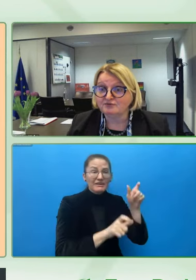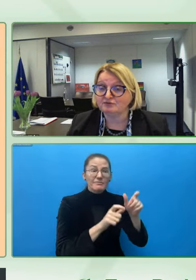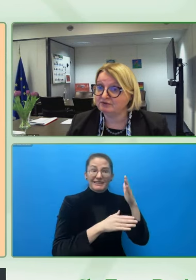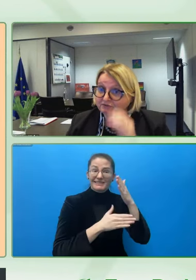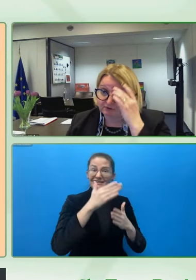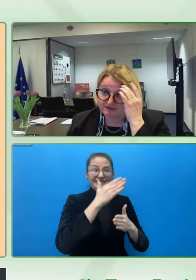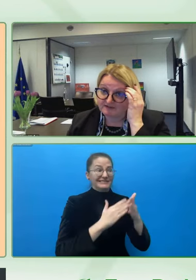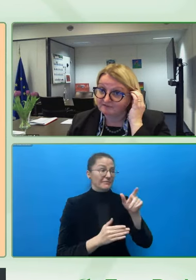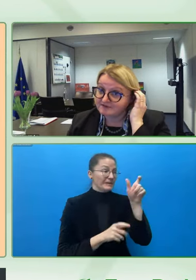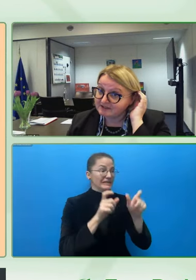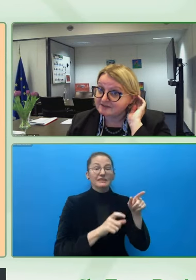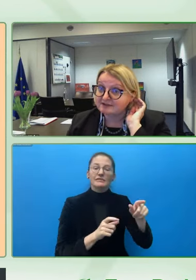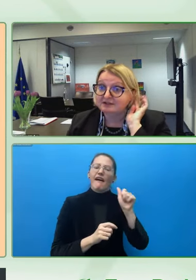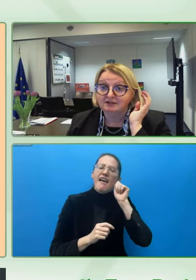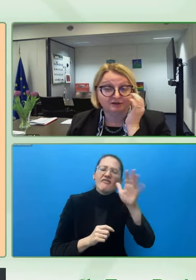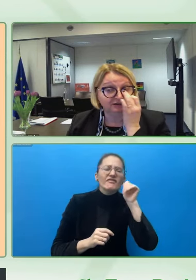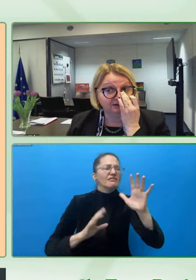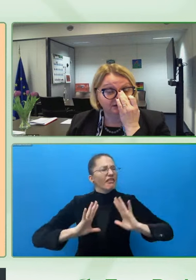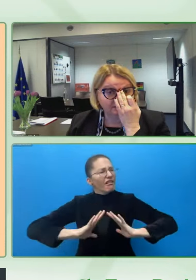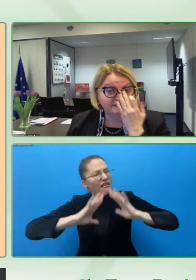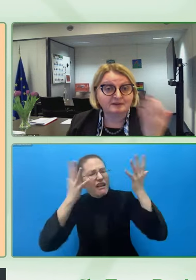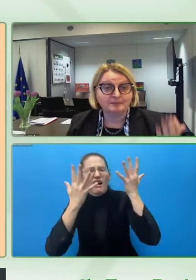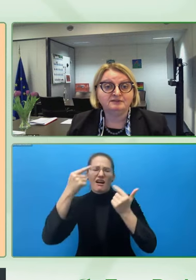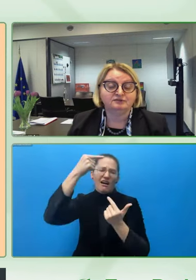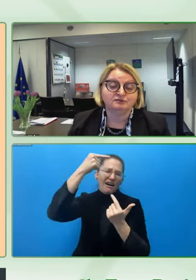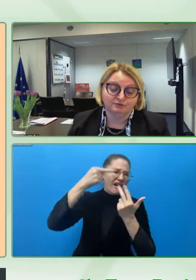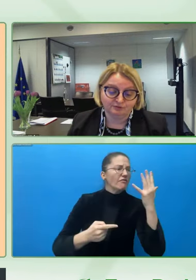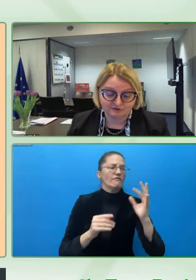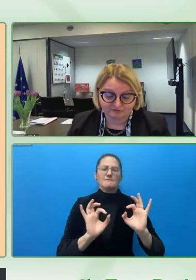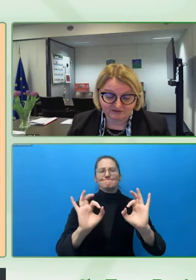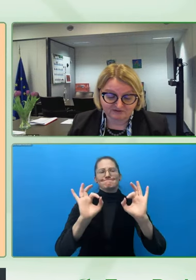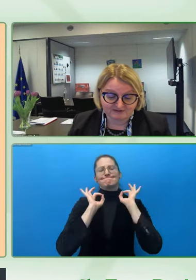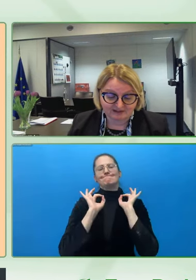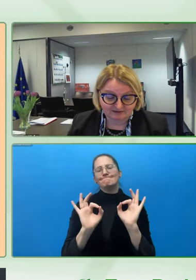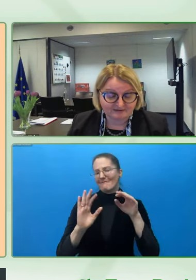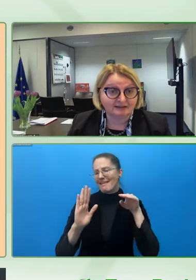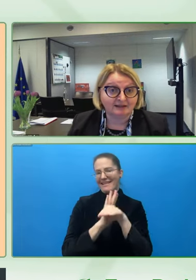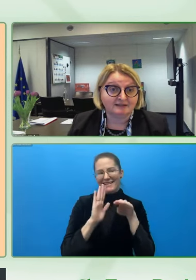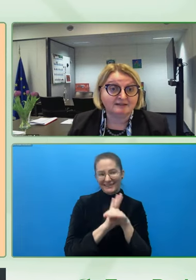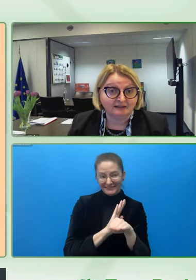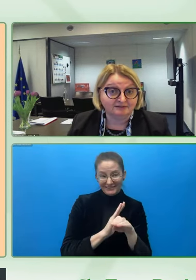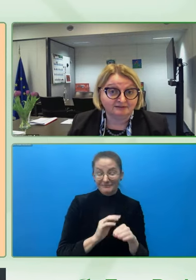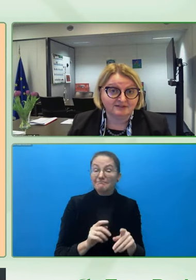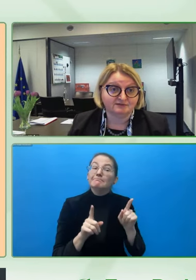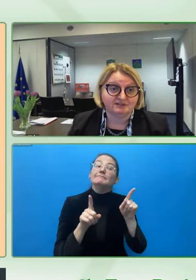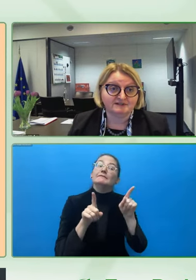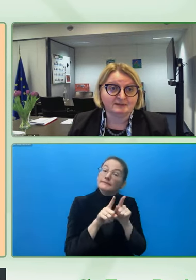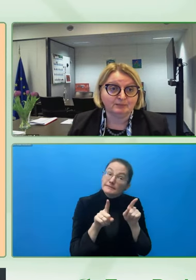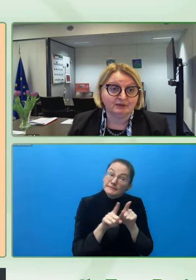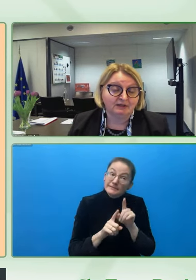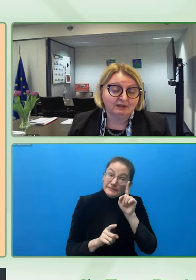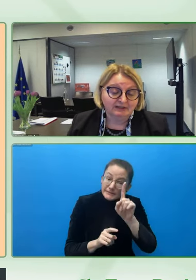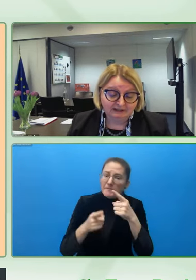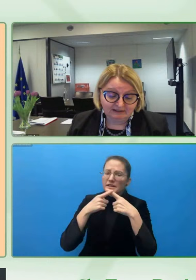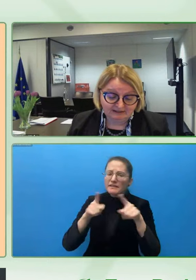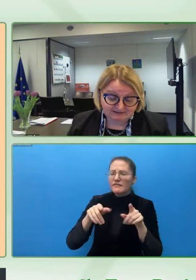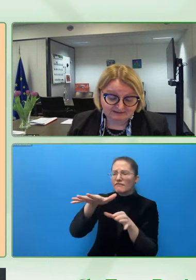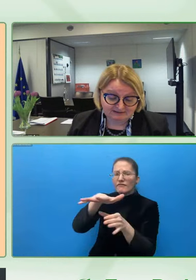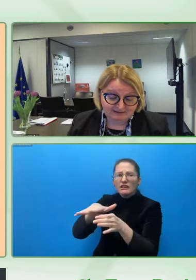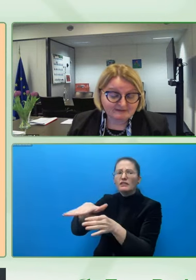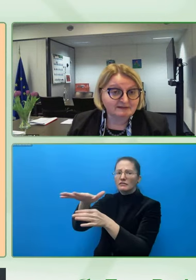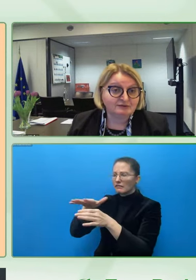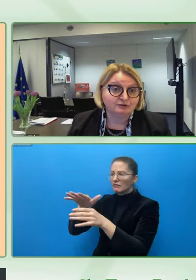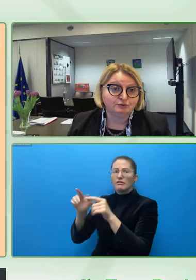but also we always emphasize some other cohorts of the society, like elderlies, for example.